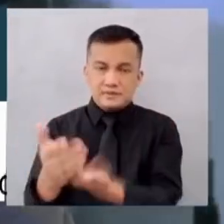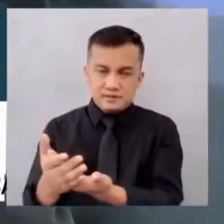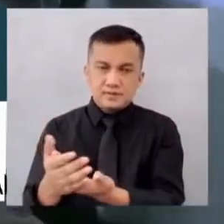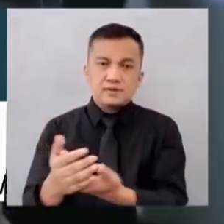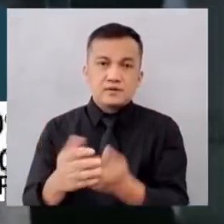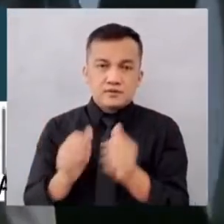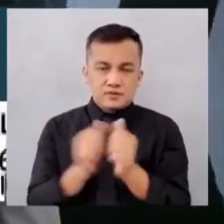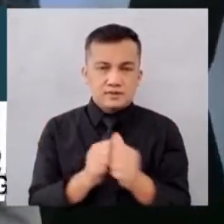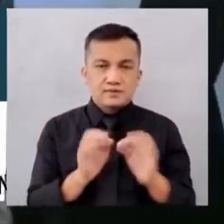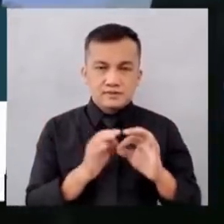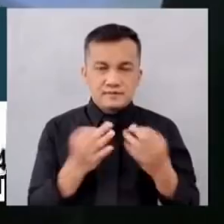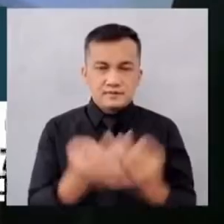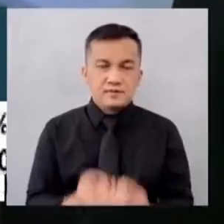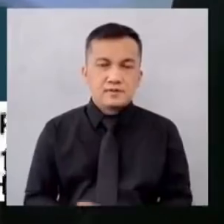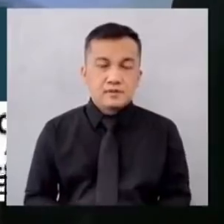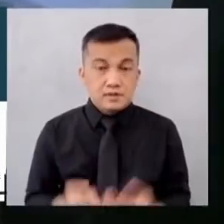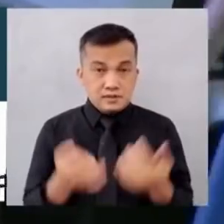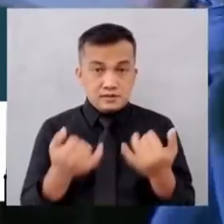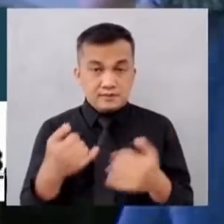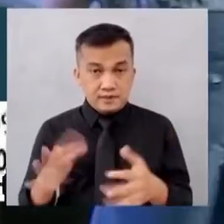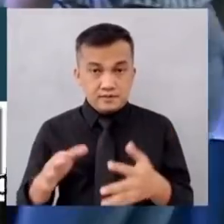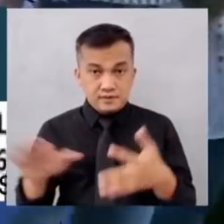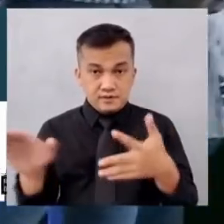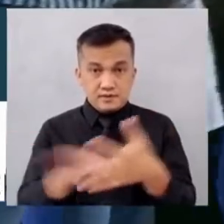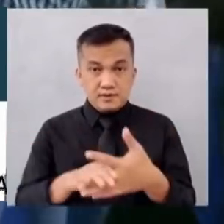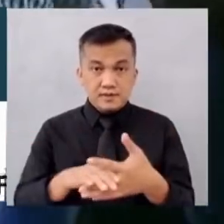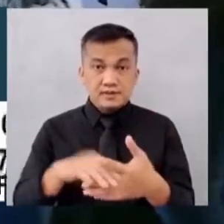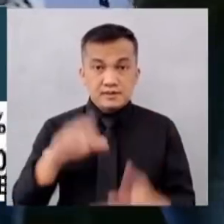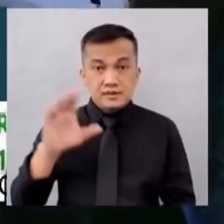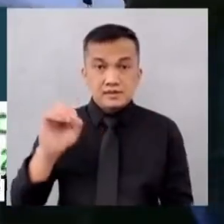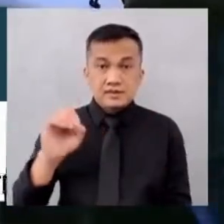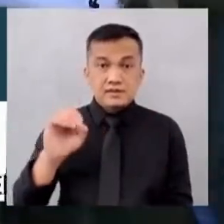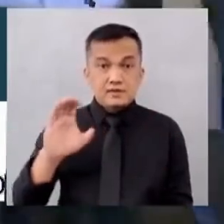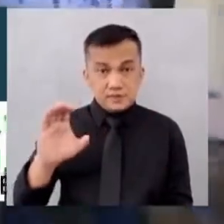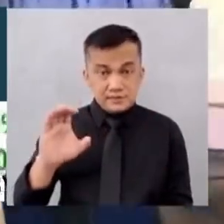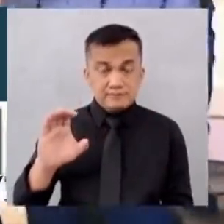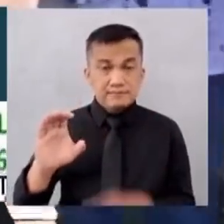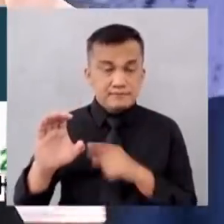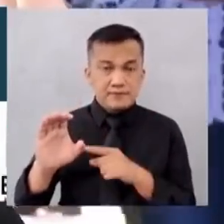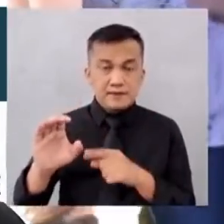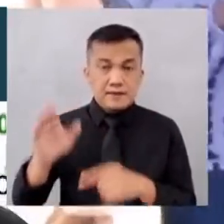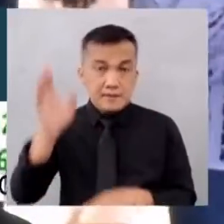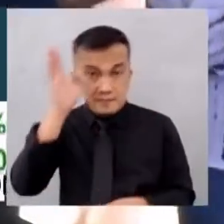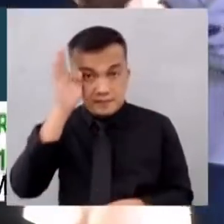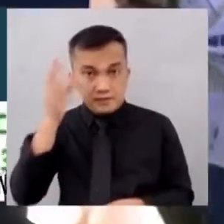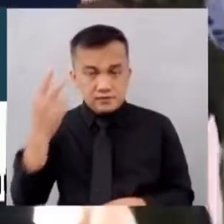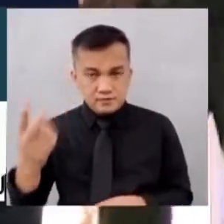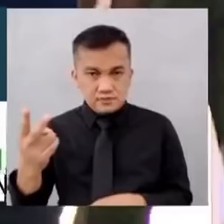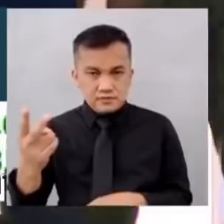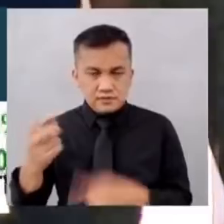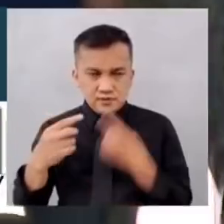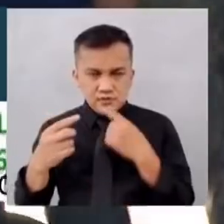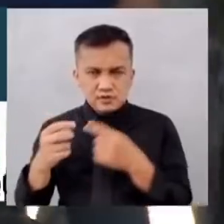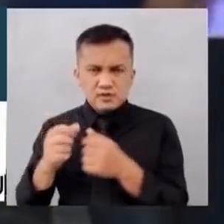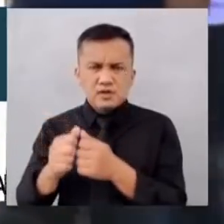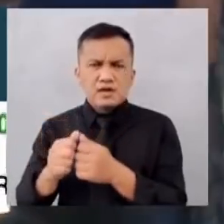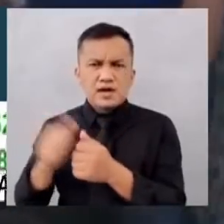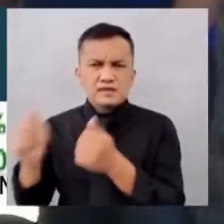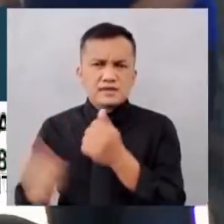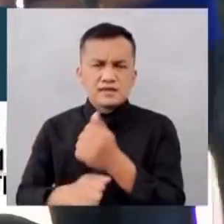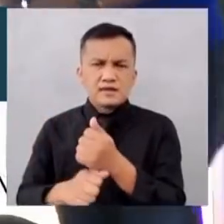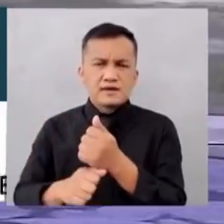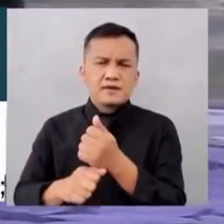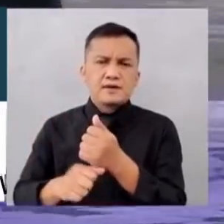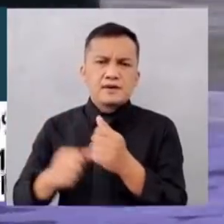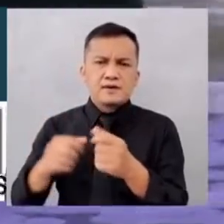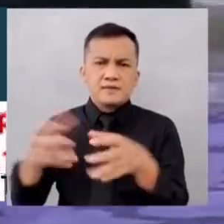families. Now, after filing his certificate of candidacy, Marcos, who is running under a Partido Federal ng